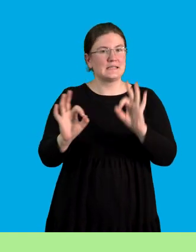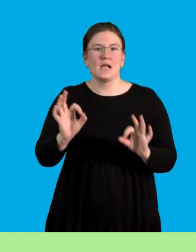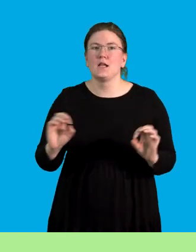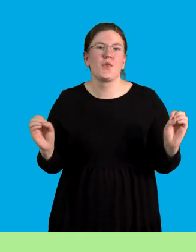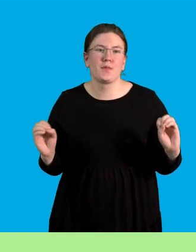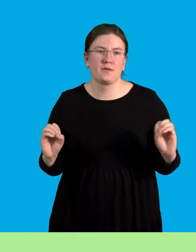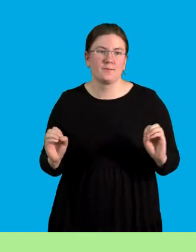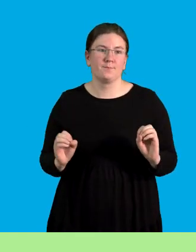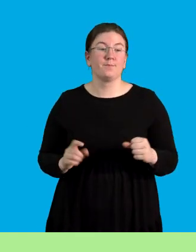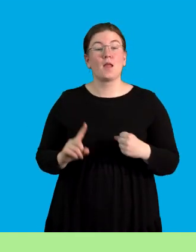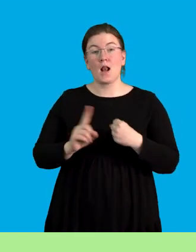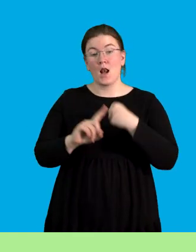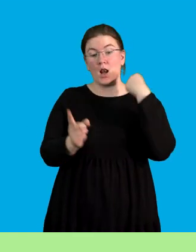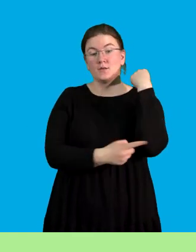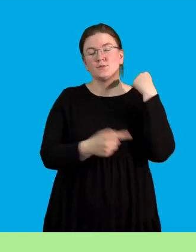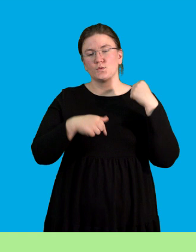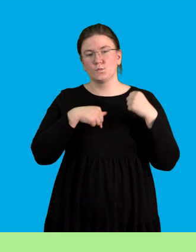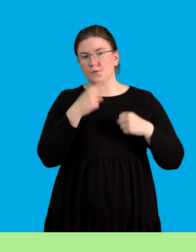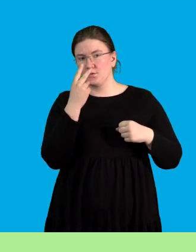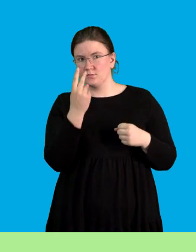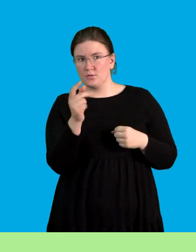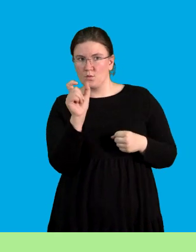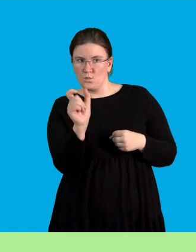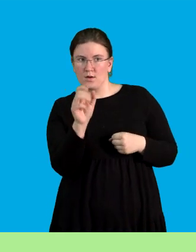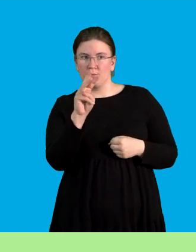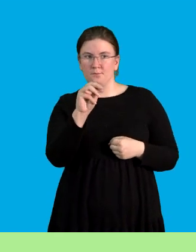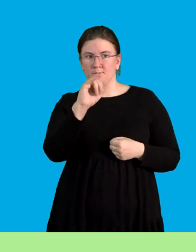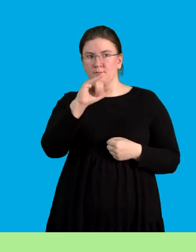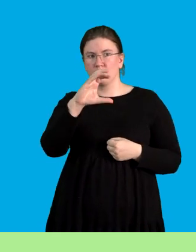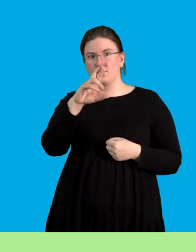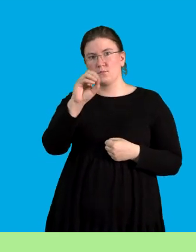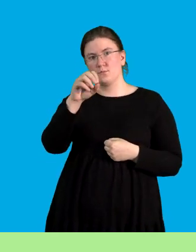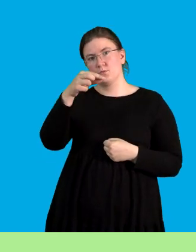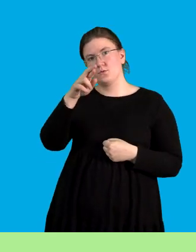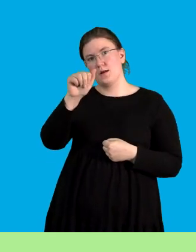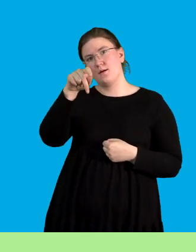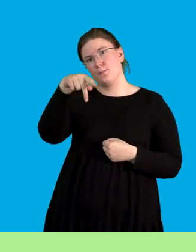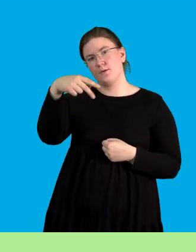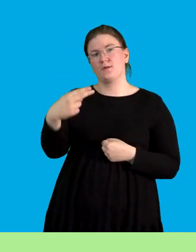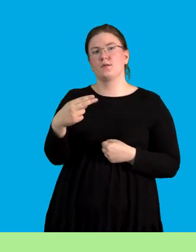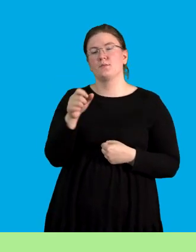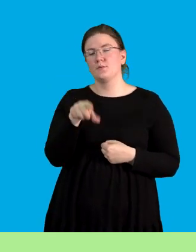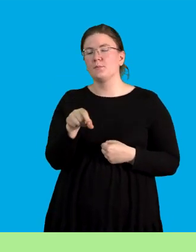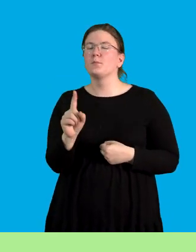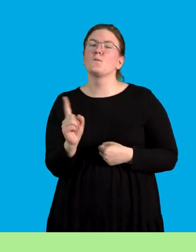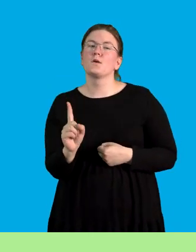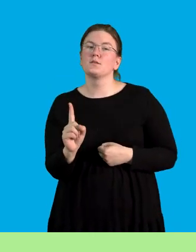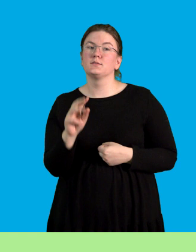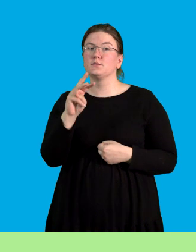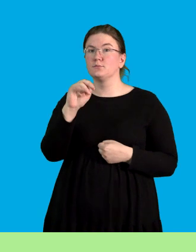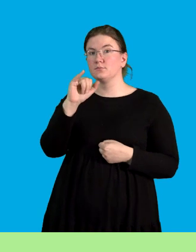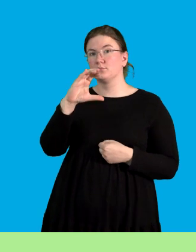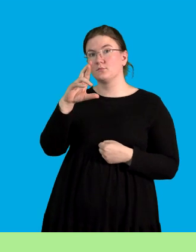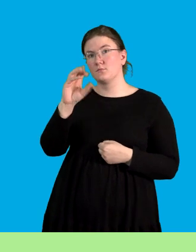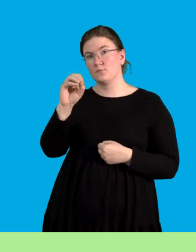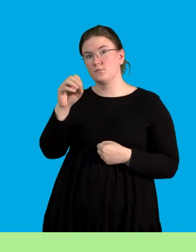structure. And lastly, we are going to look at the word micrograph. And we are also going to see what a micrograph is. As defined,